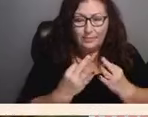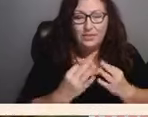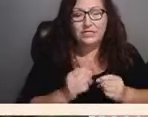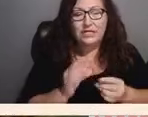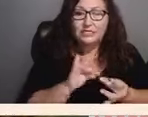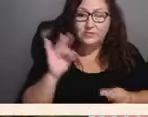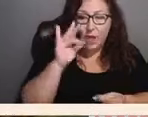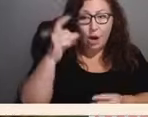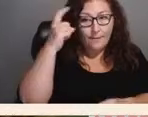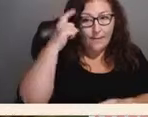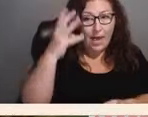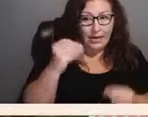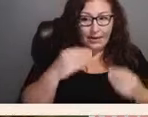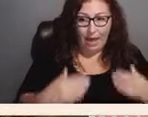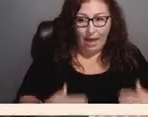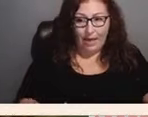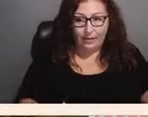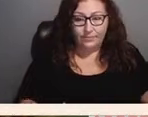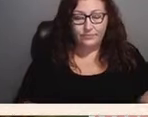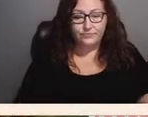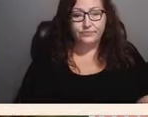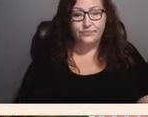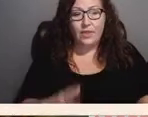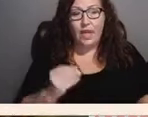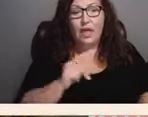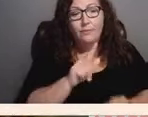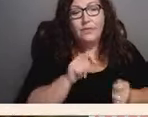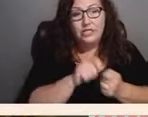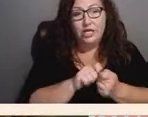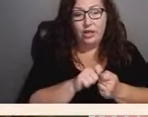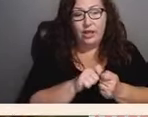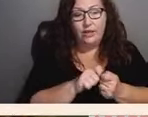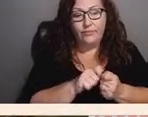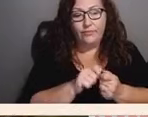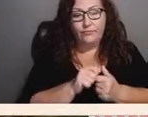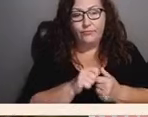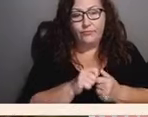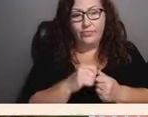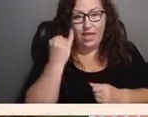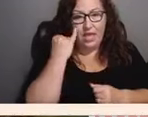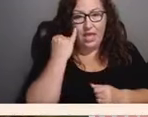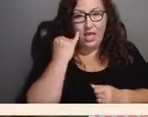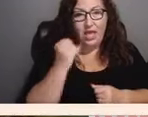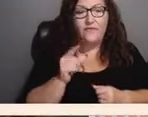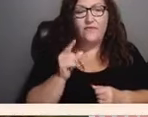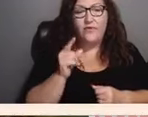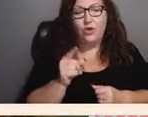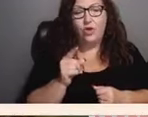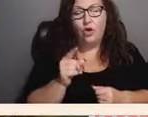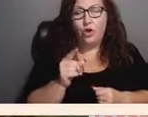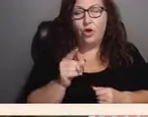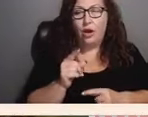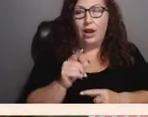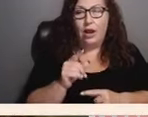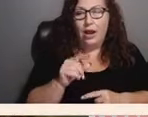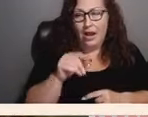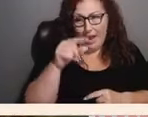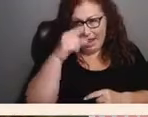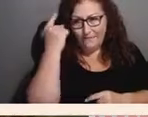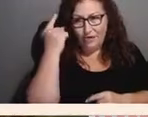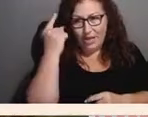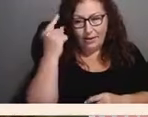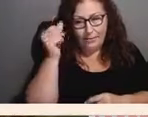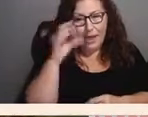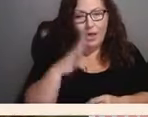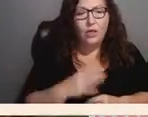body, and particularly if you are an African-American male, you